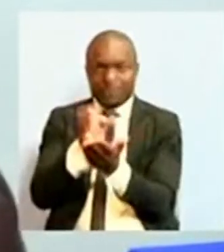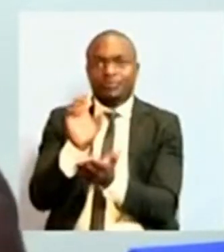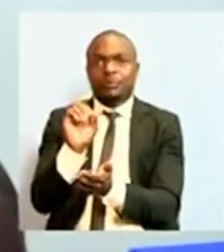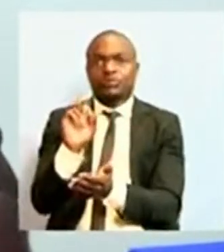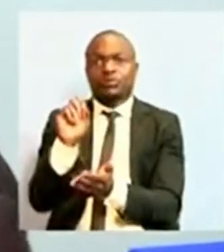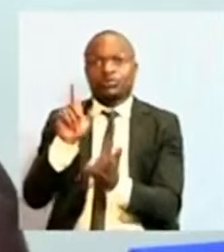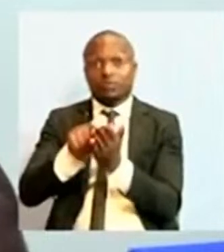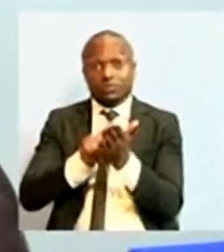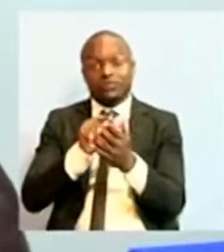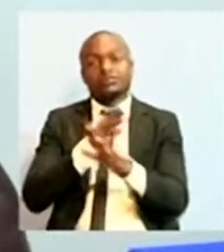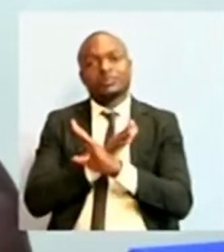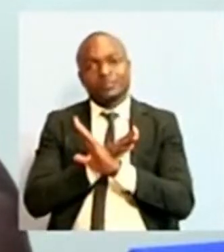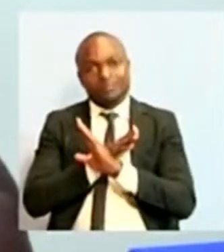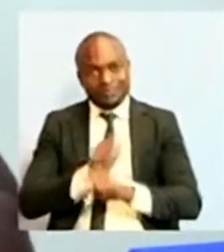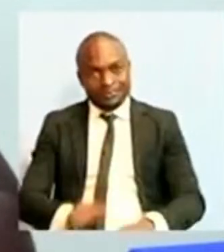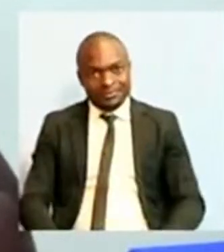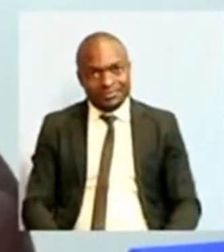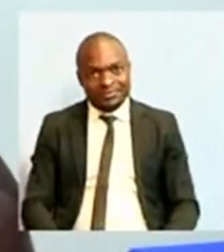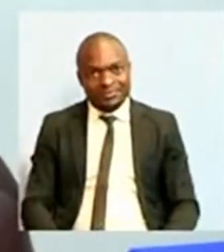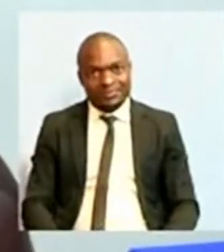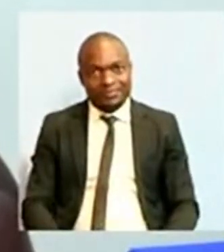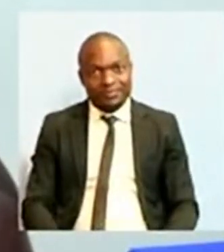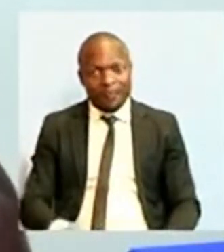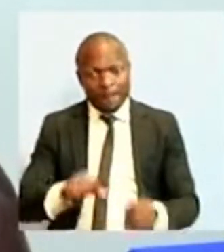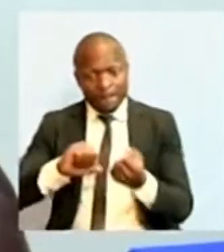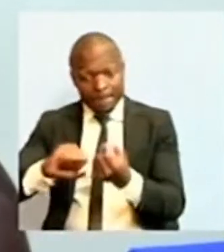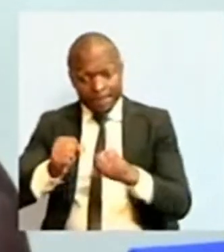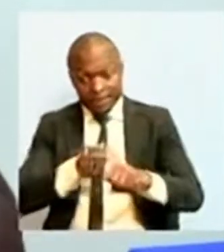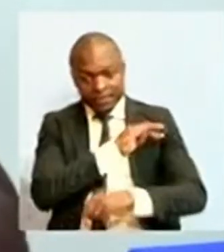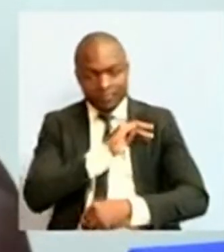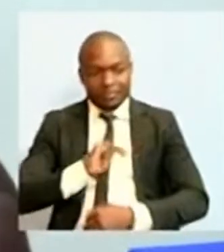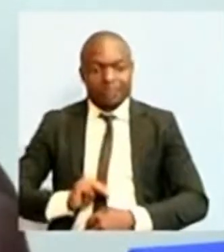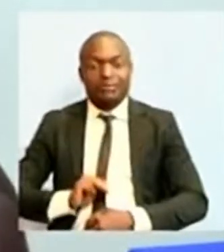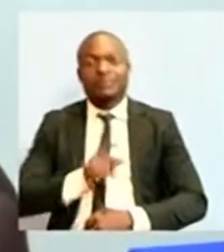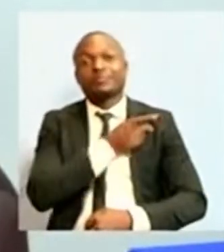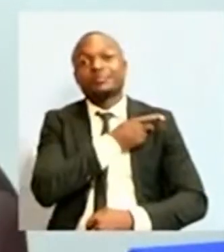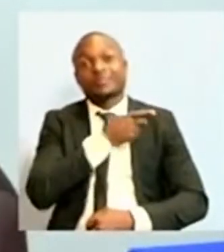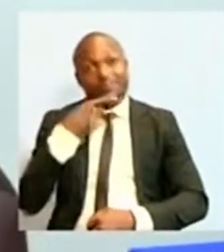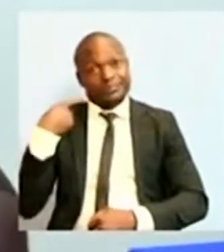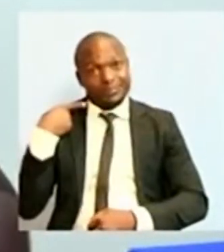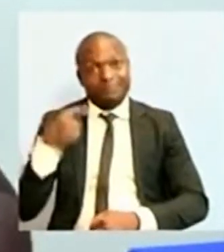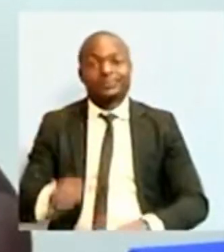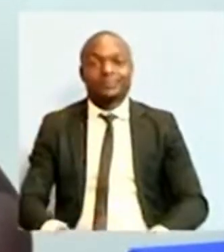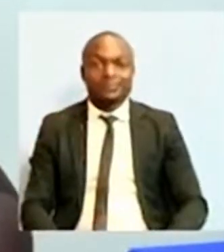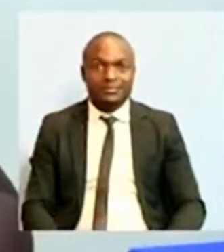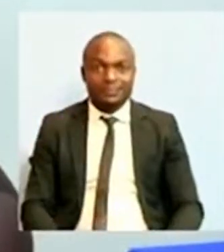laws of Zambia, which protects members of parliament